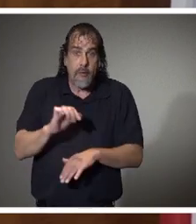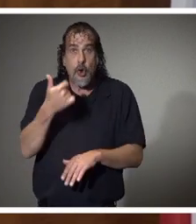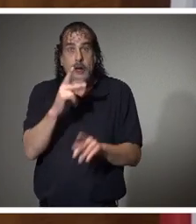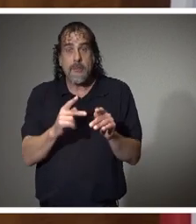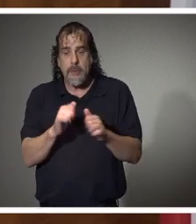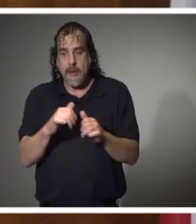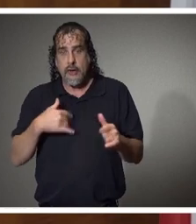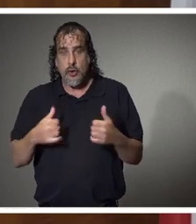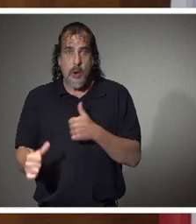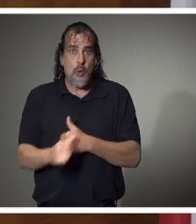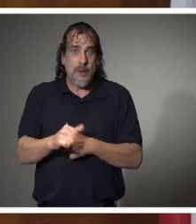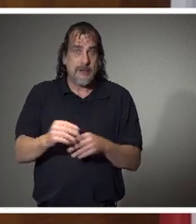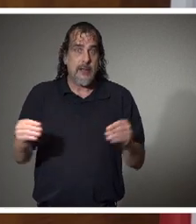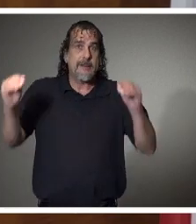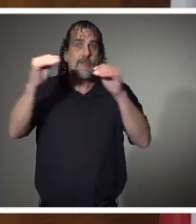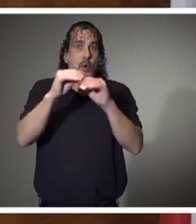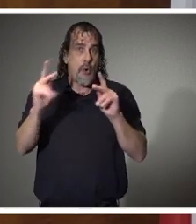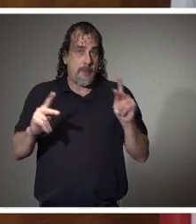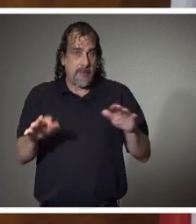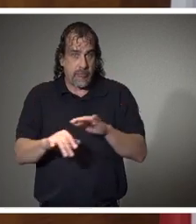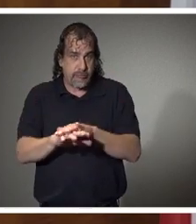risk.